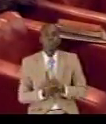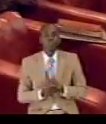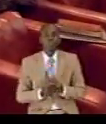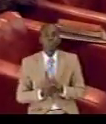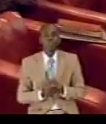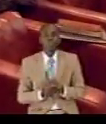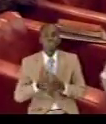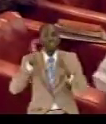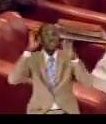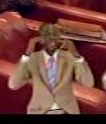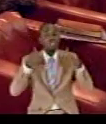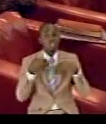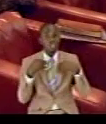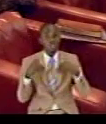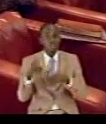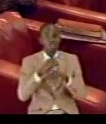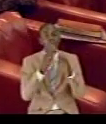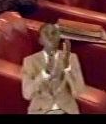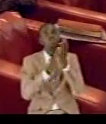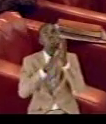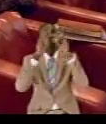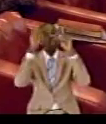He has healed you. Praise him.